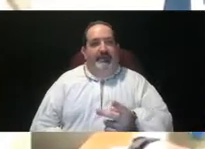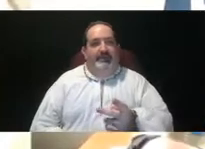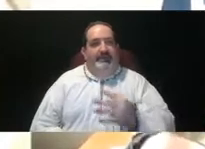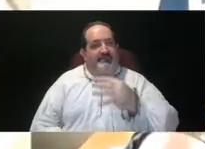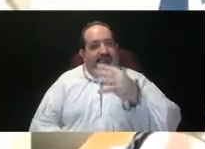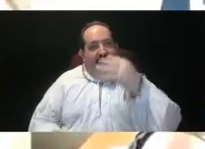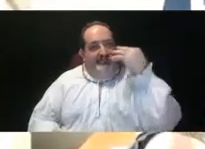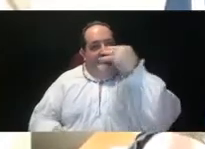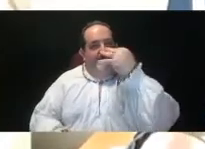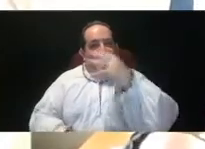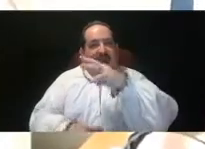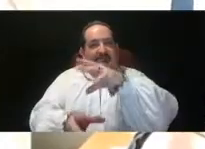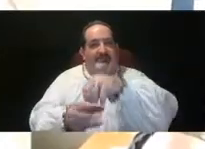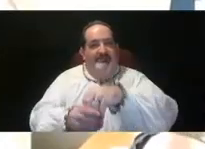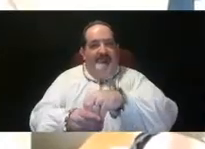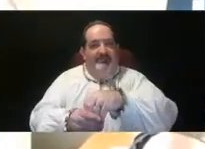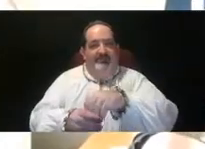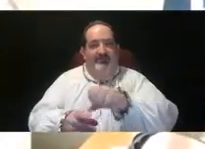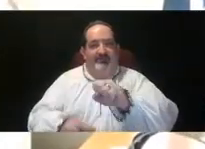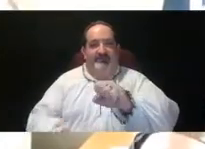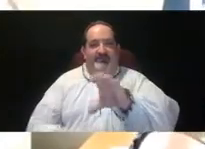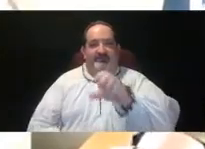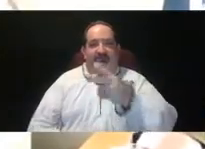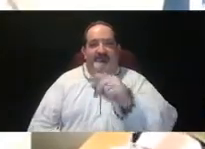craziness of Seneschal.